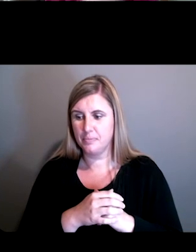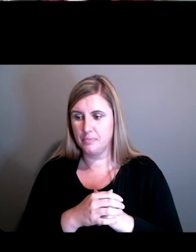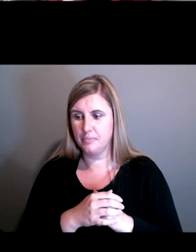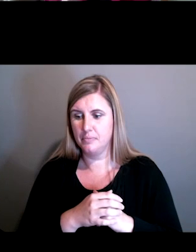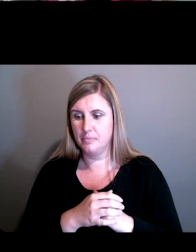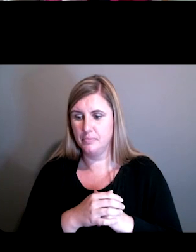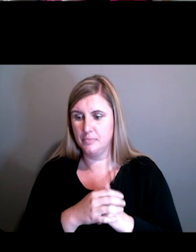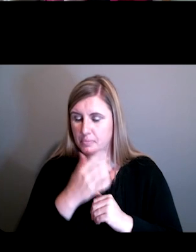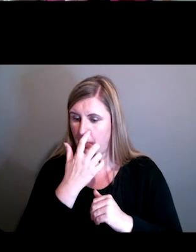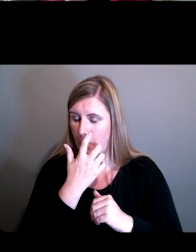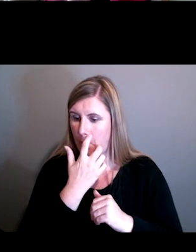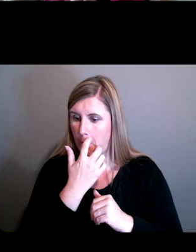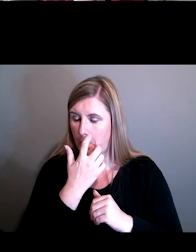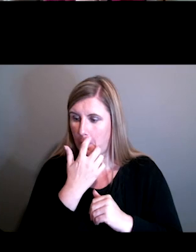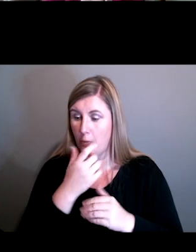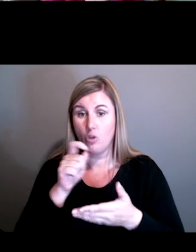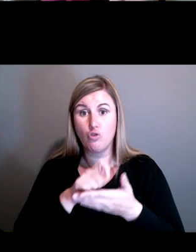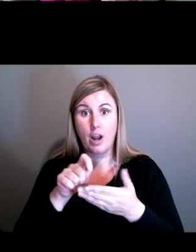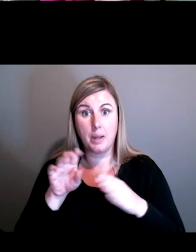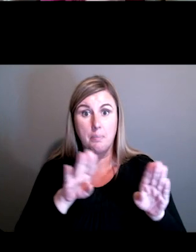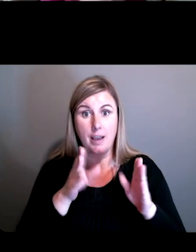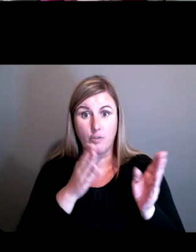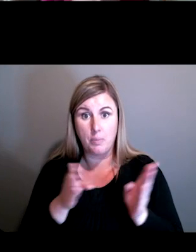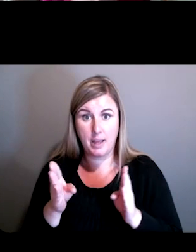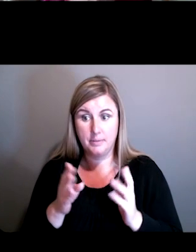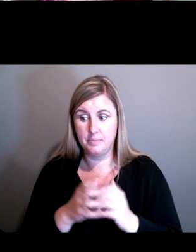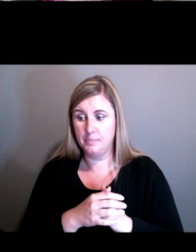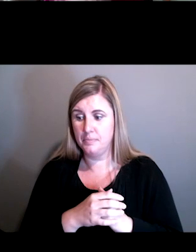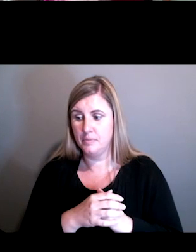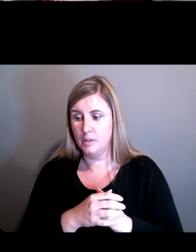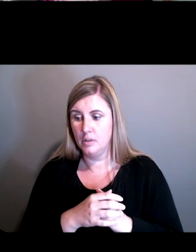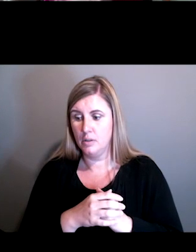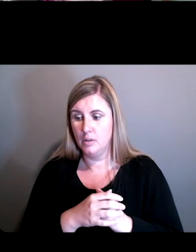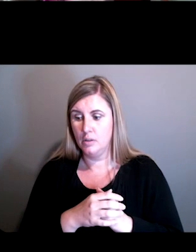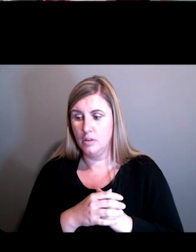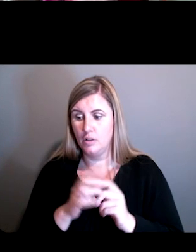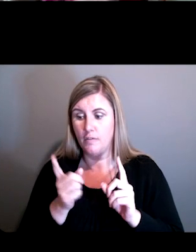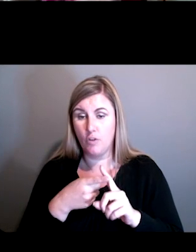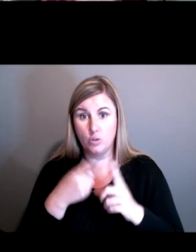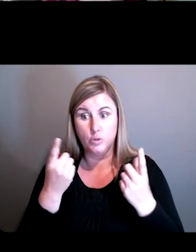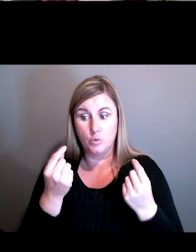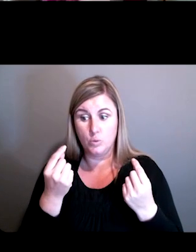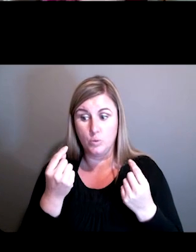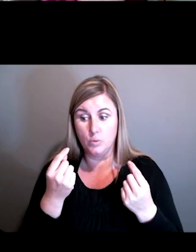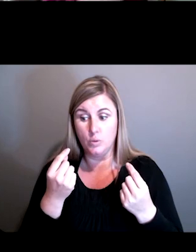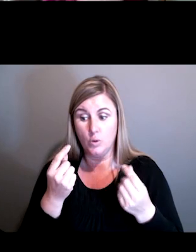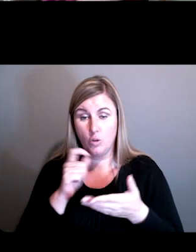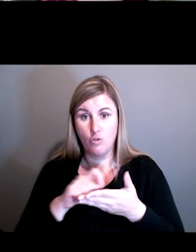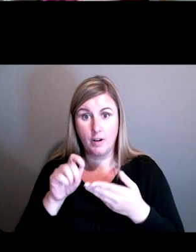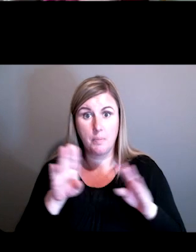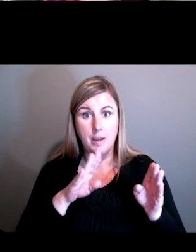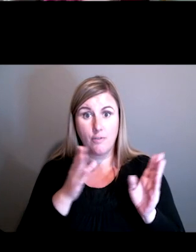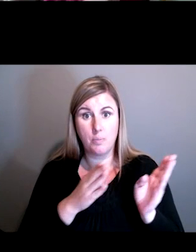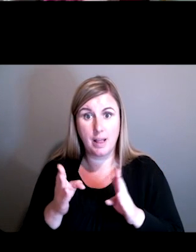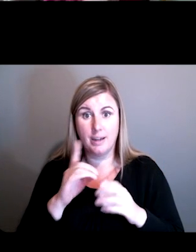So when writing a behavior plan, the first thing we want to do when writing a behavior plan is reduce